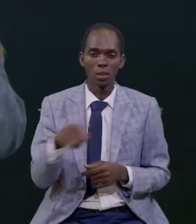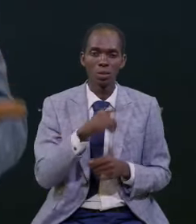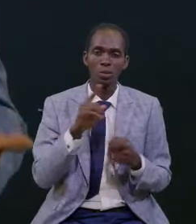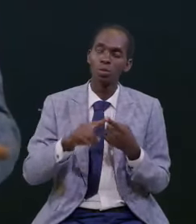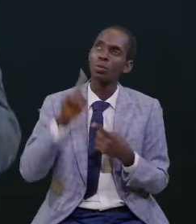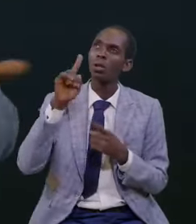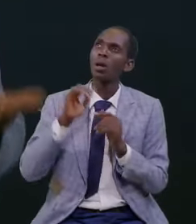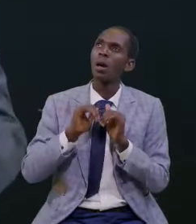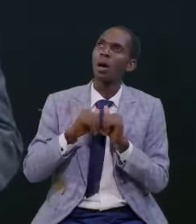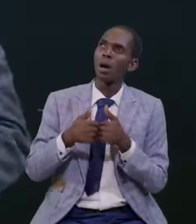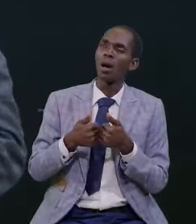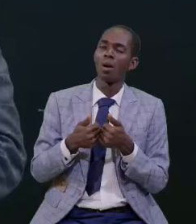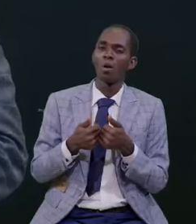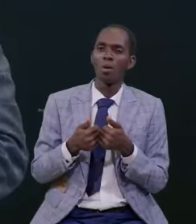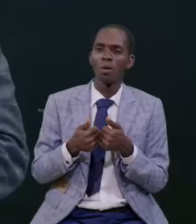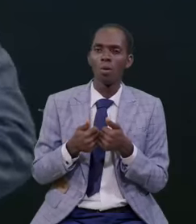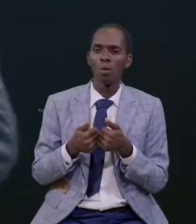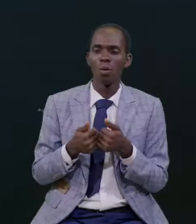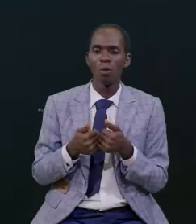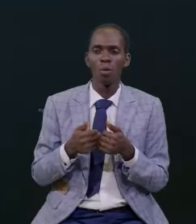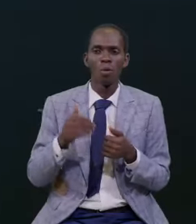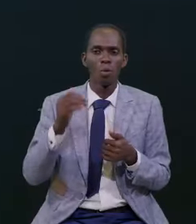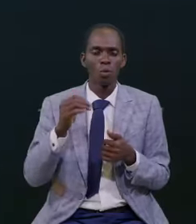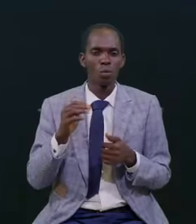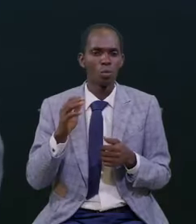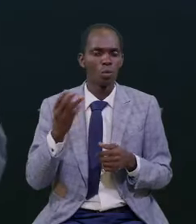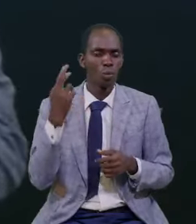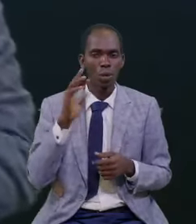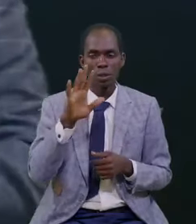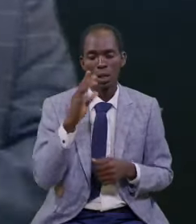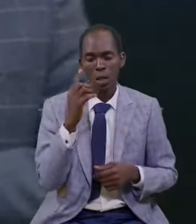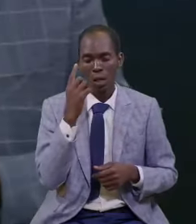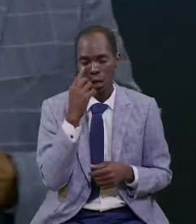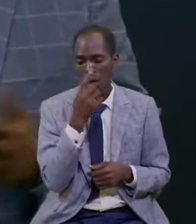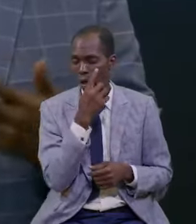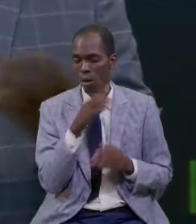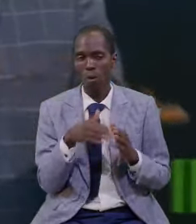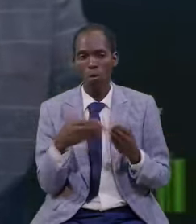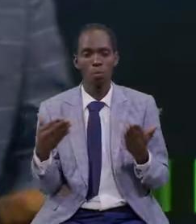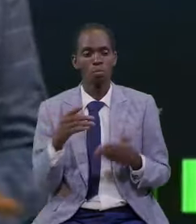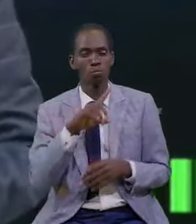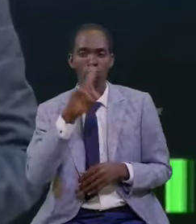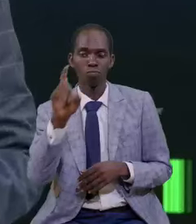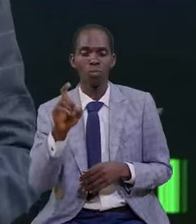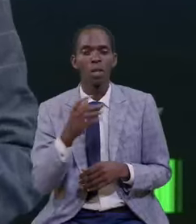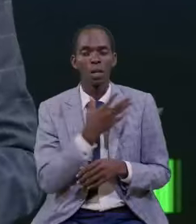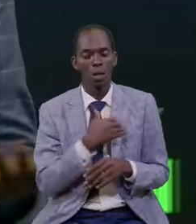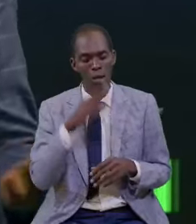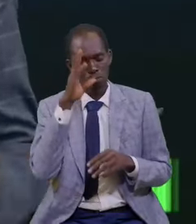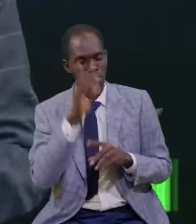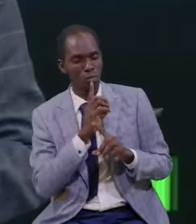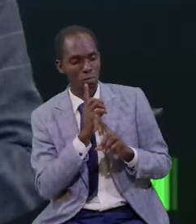were thine eyes opened? In verse 11, it said, he answered